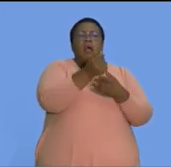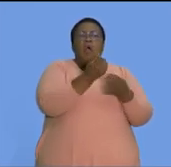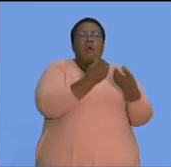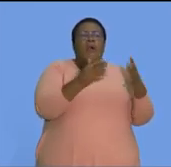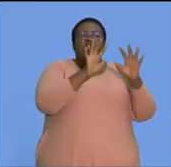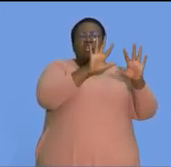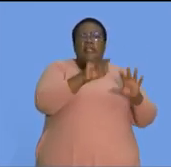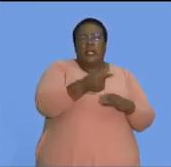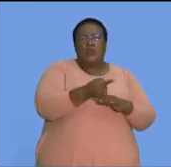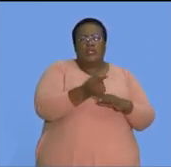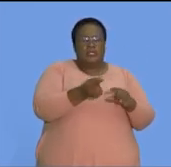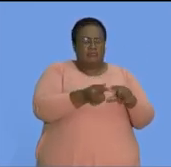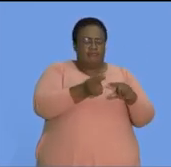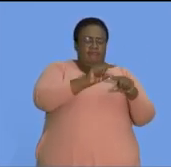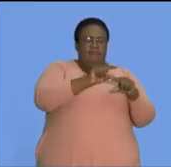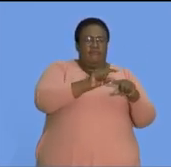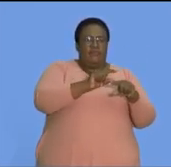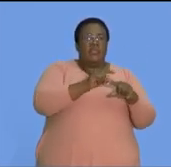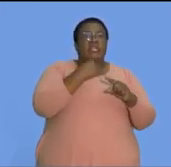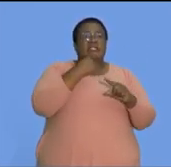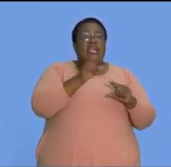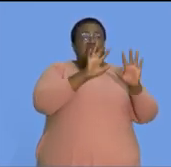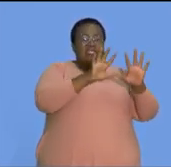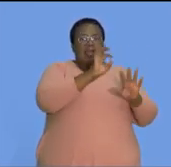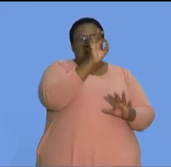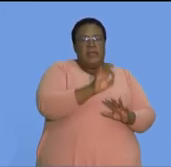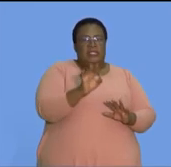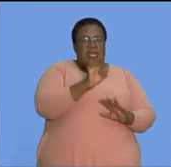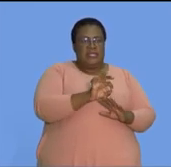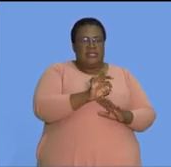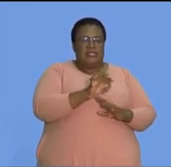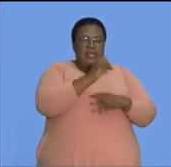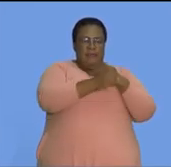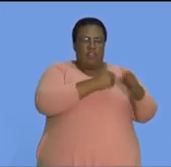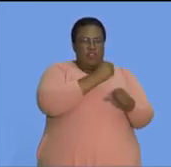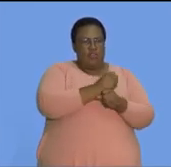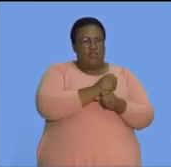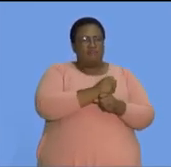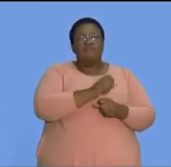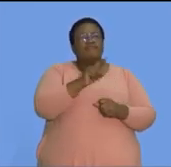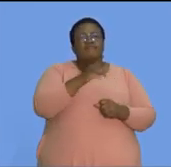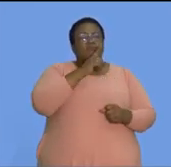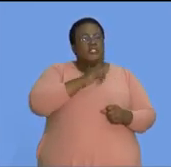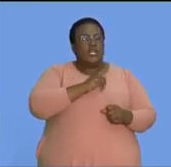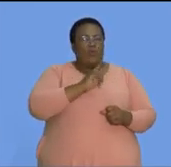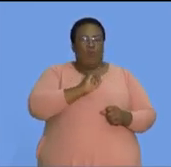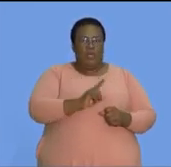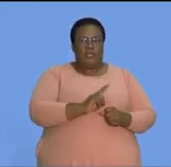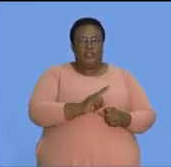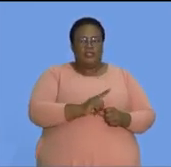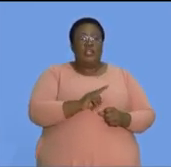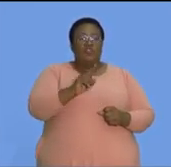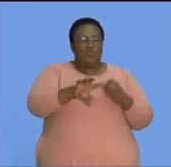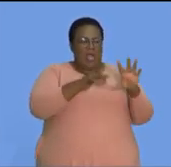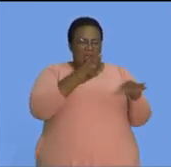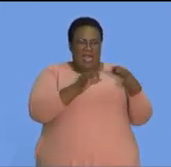given to me as 10% per annum, and I leave it there. What does that tell you? How can you then analyze that